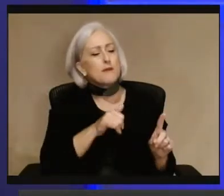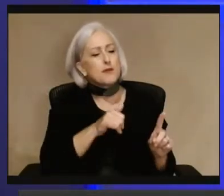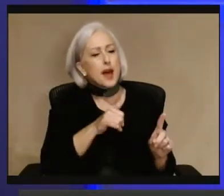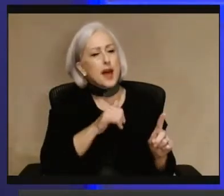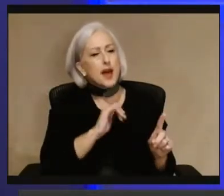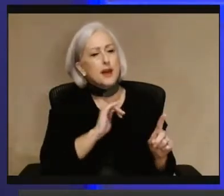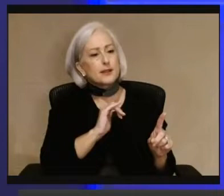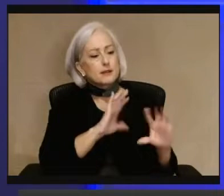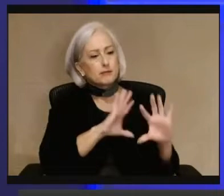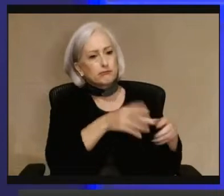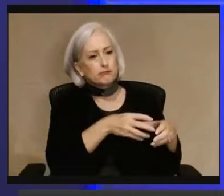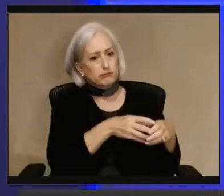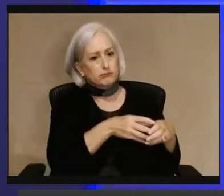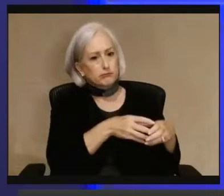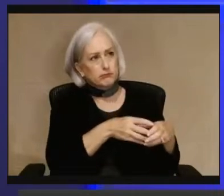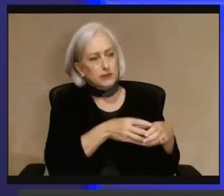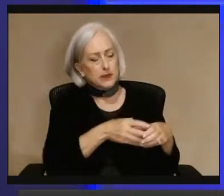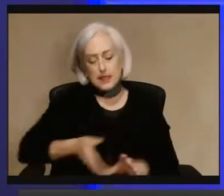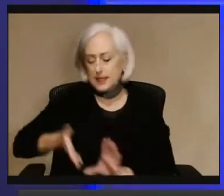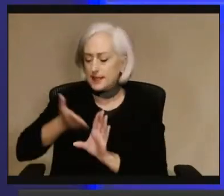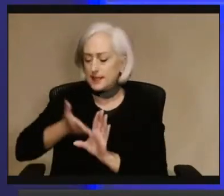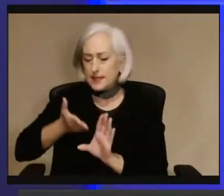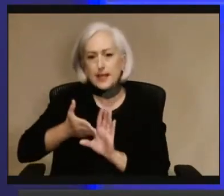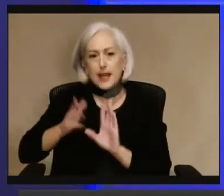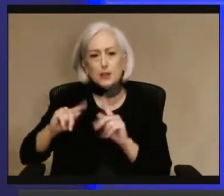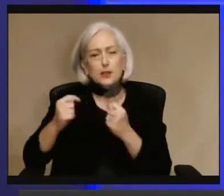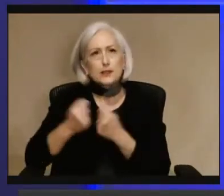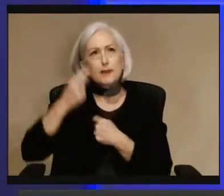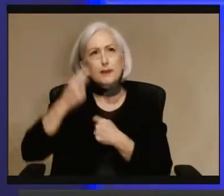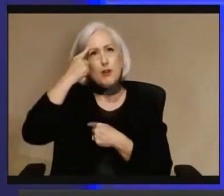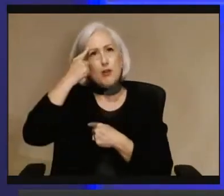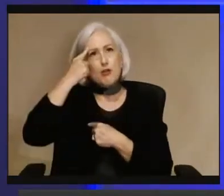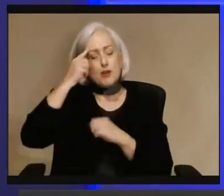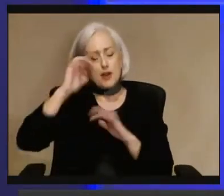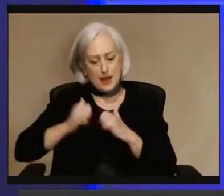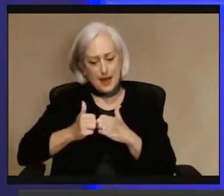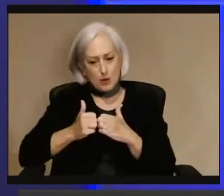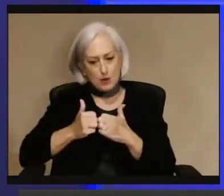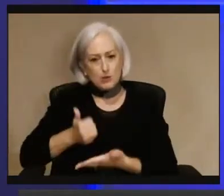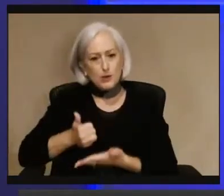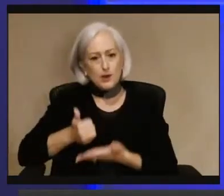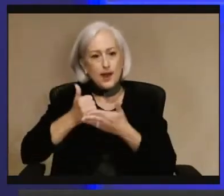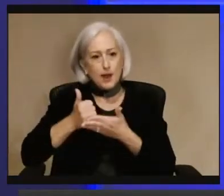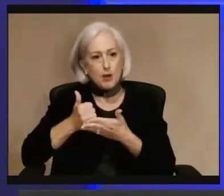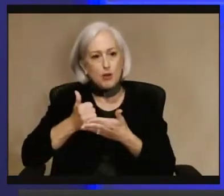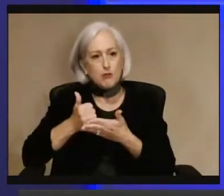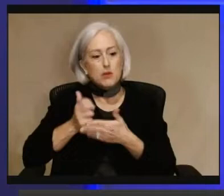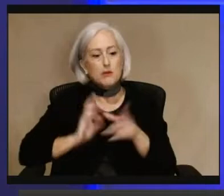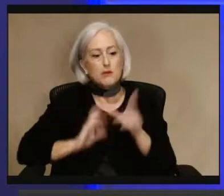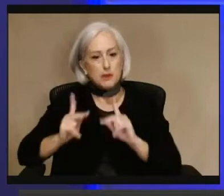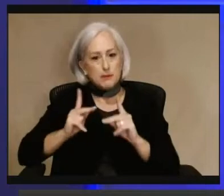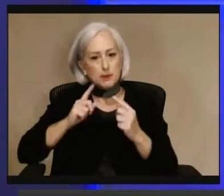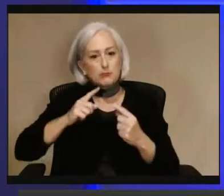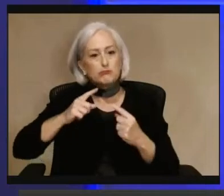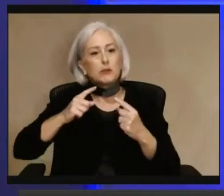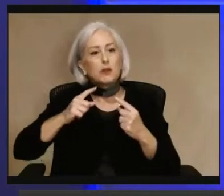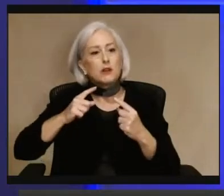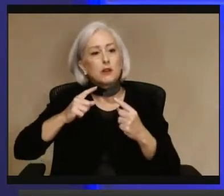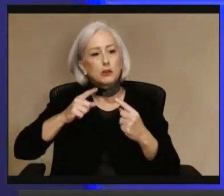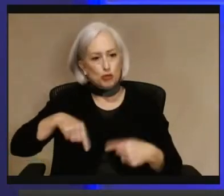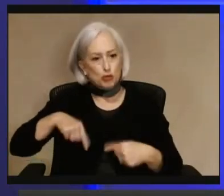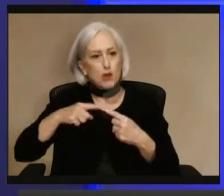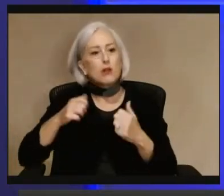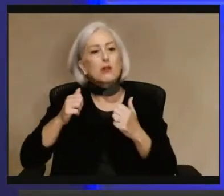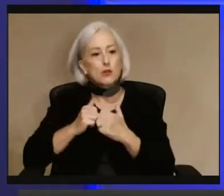to come up with, how can we support those who are struggling with mental health? And the idea was given